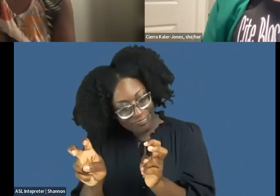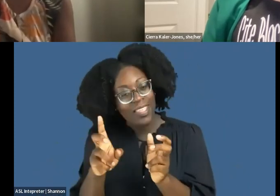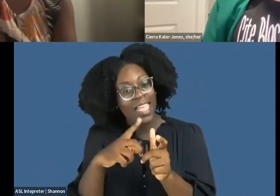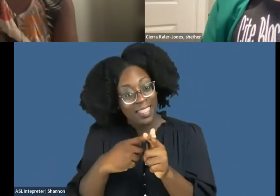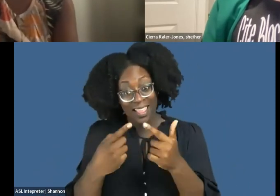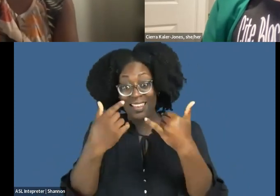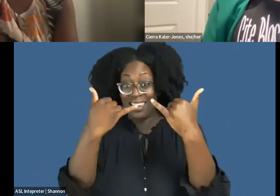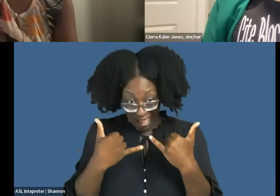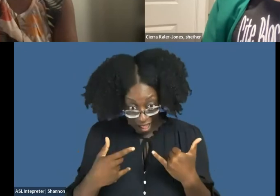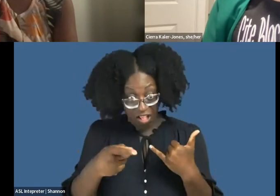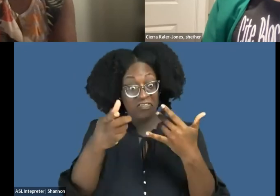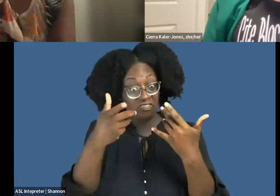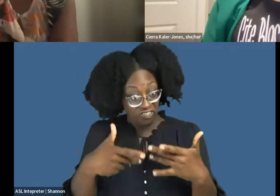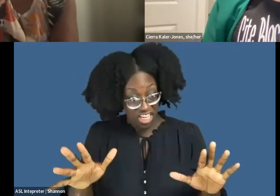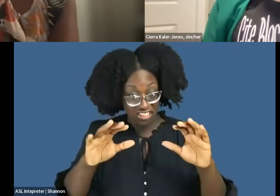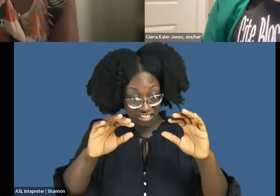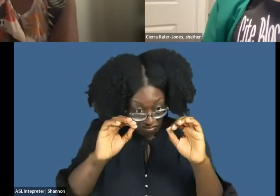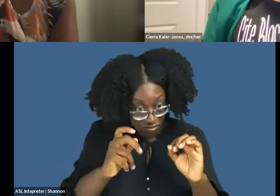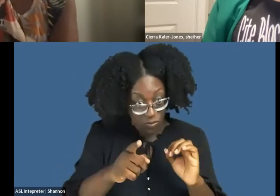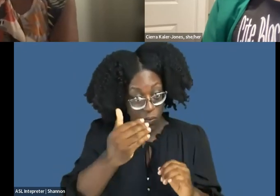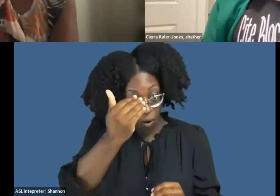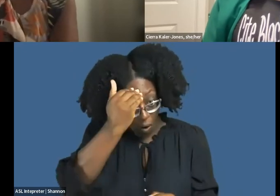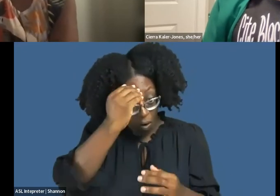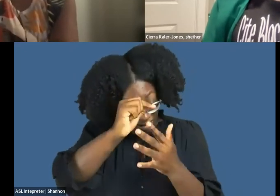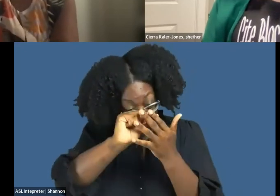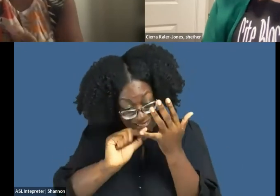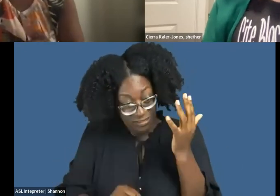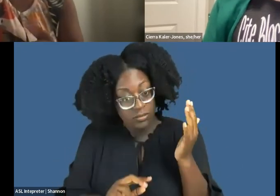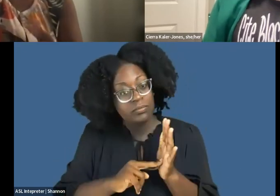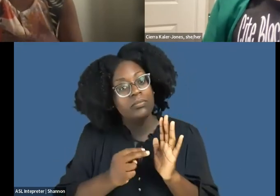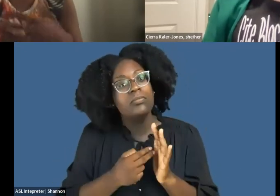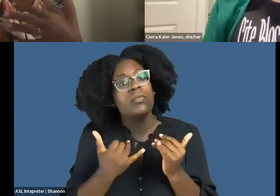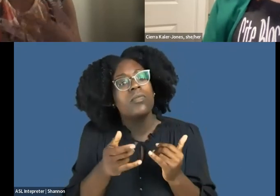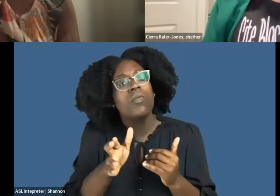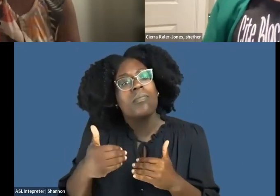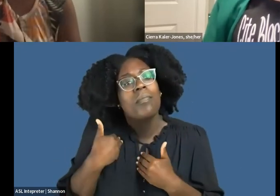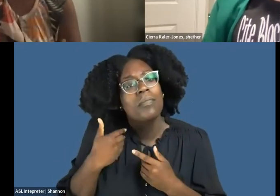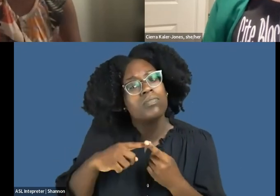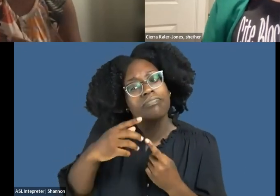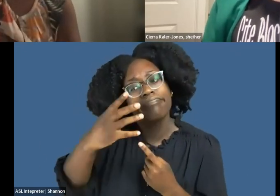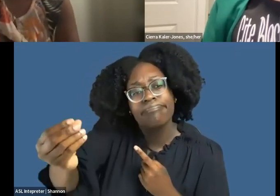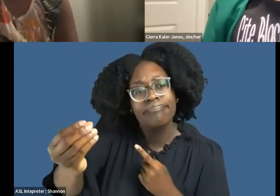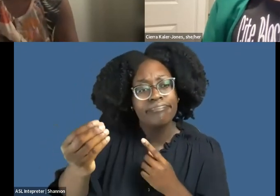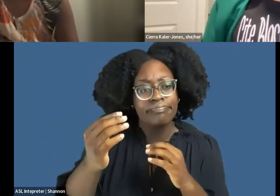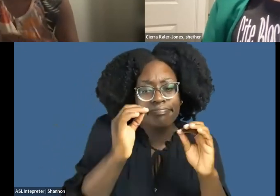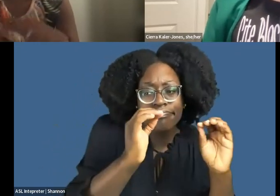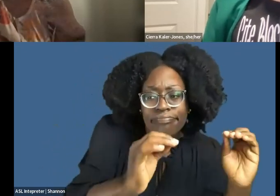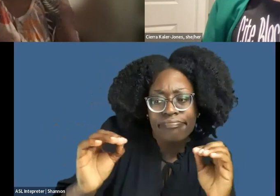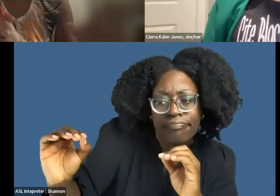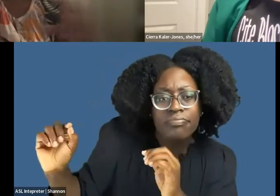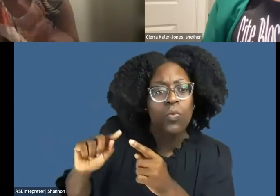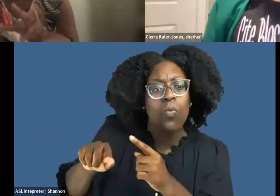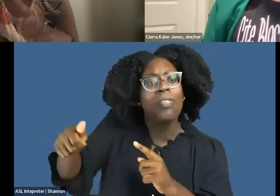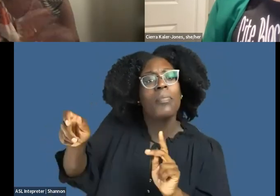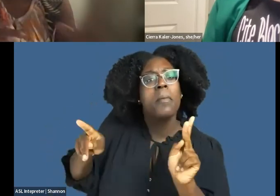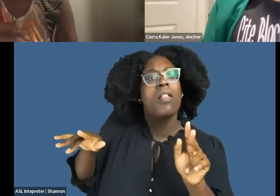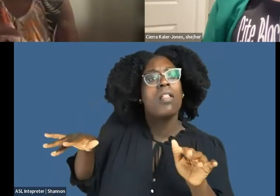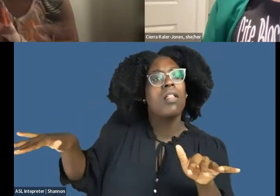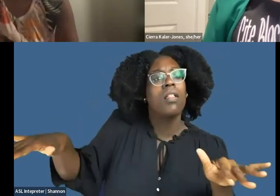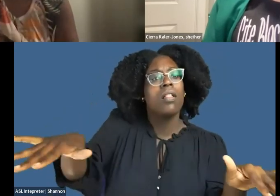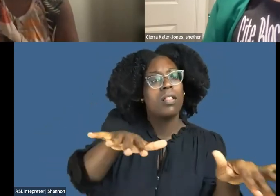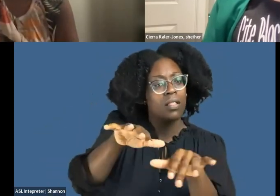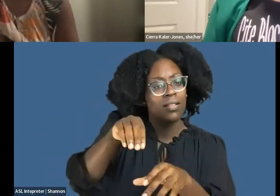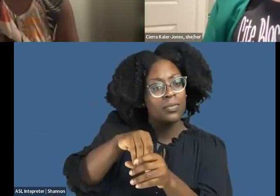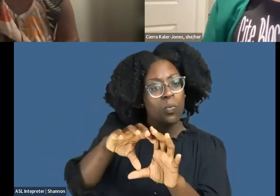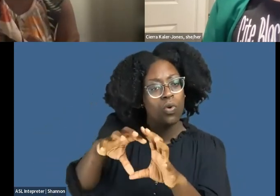you to use that knowledge to move differently through the world. And so I'm less concerned with whether they know, you know, every little amendment in every